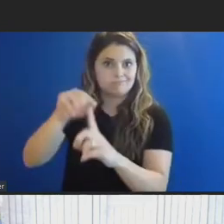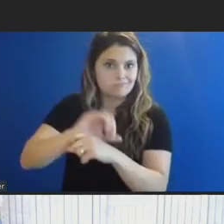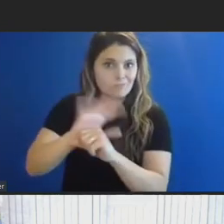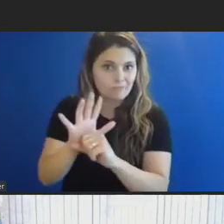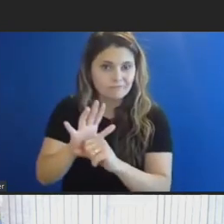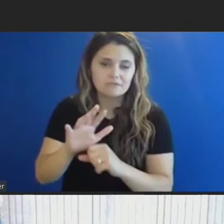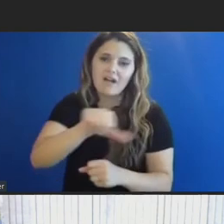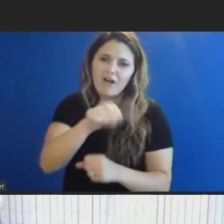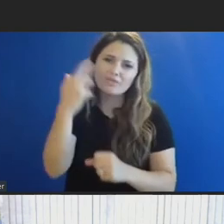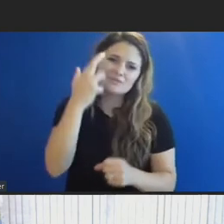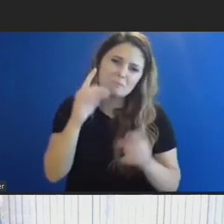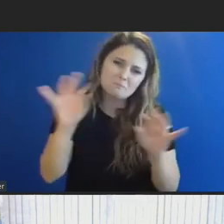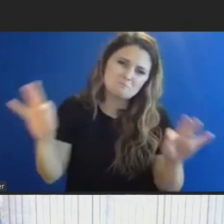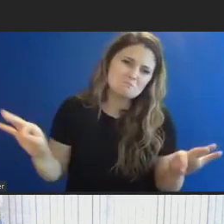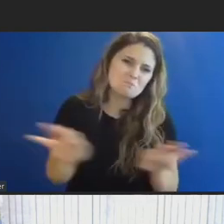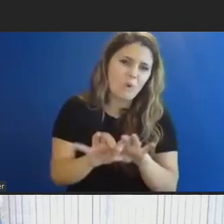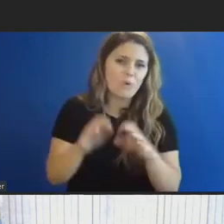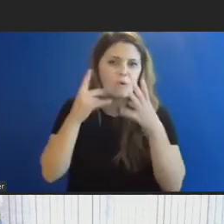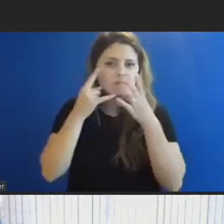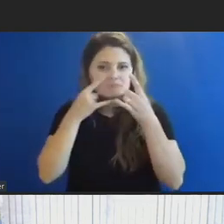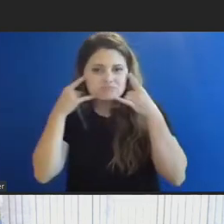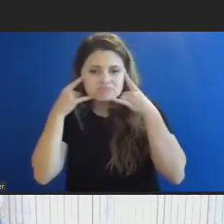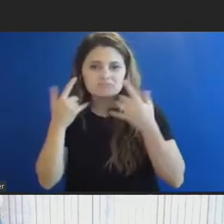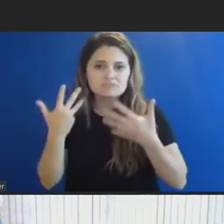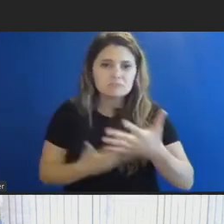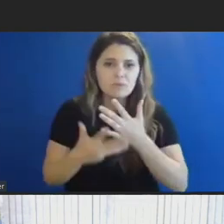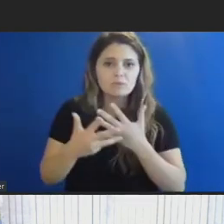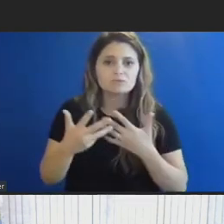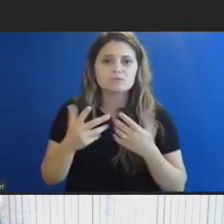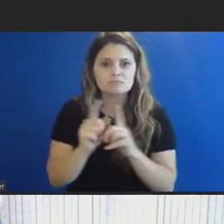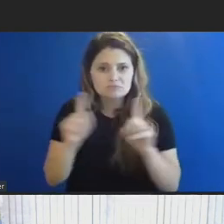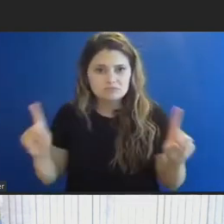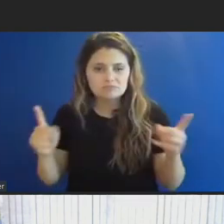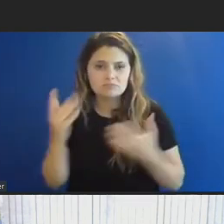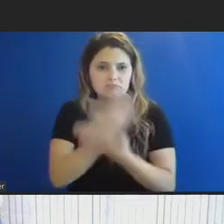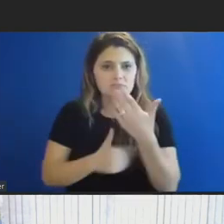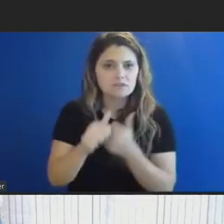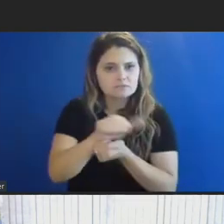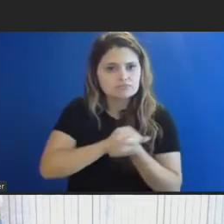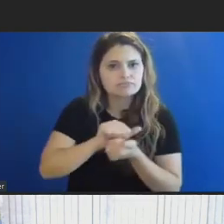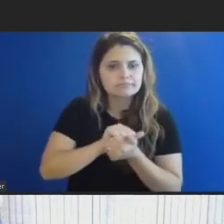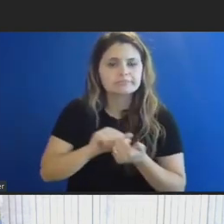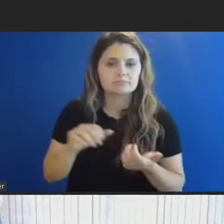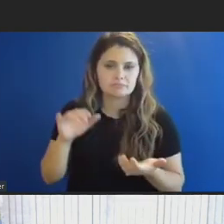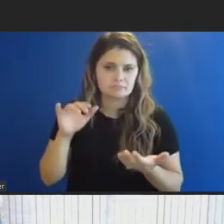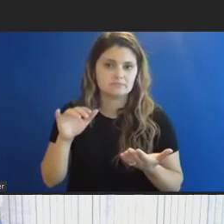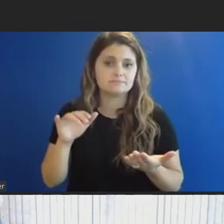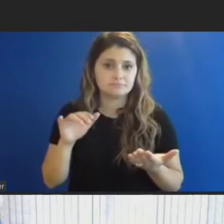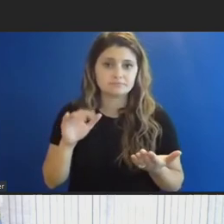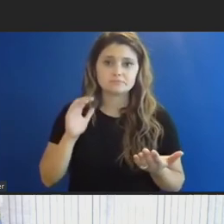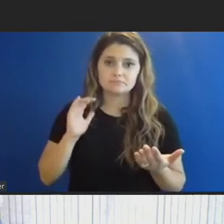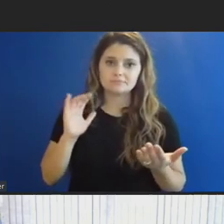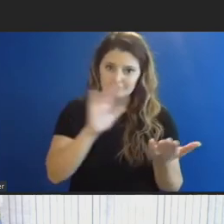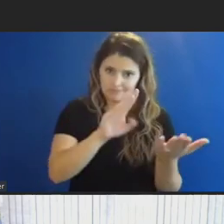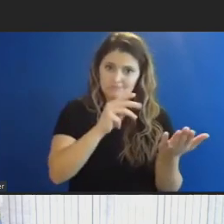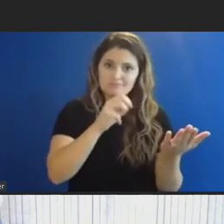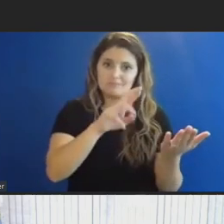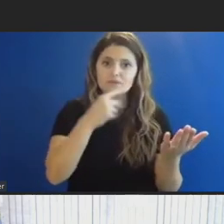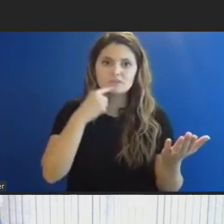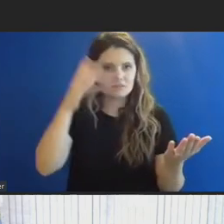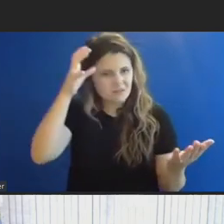distancing, wearing our facial covering, and washing our hands, and as our fine mayor says, using our